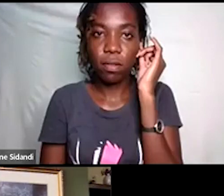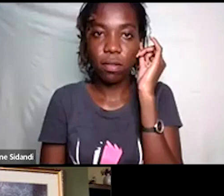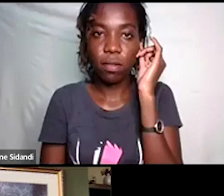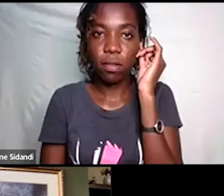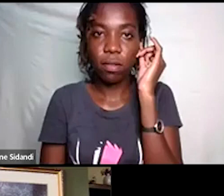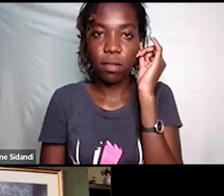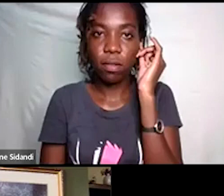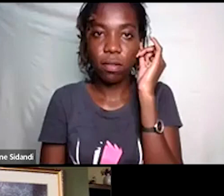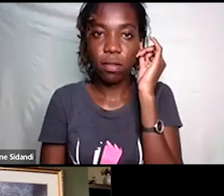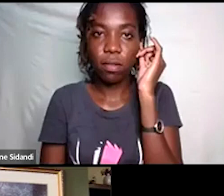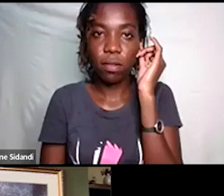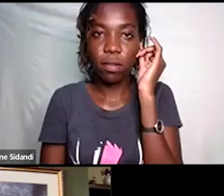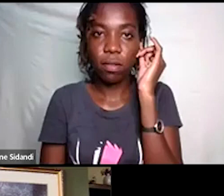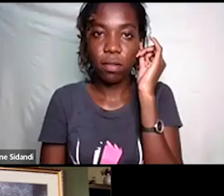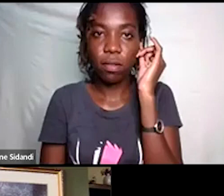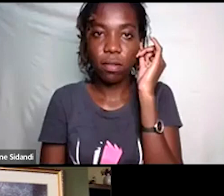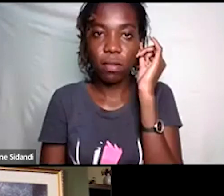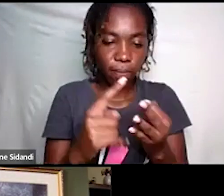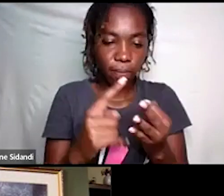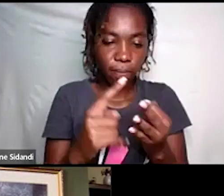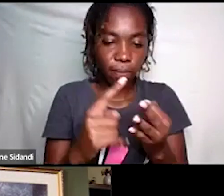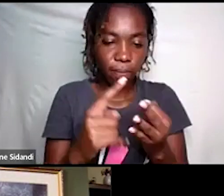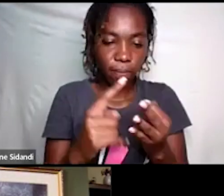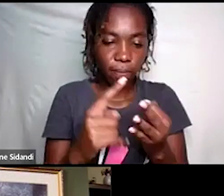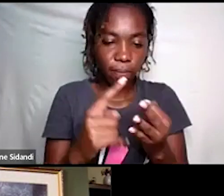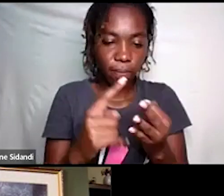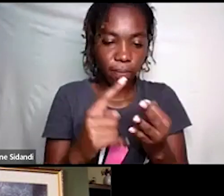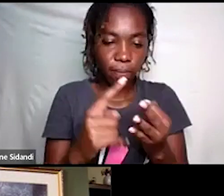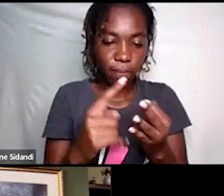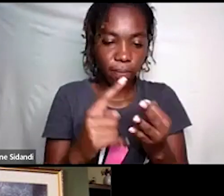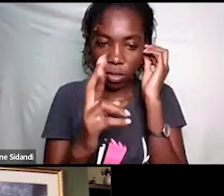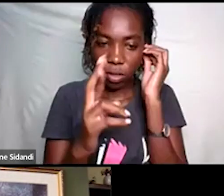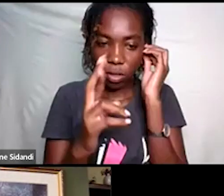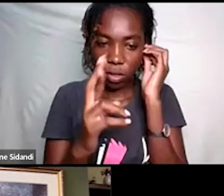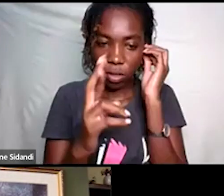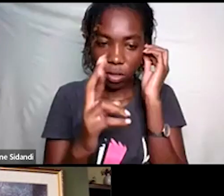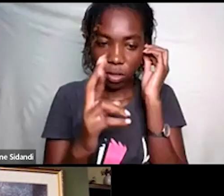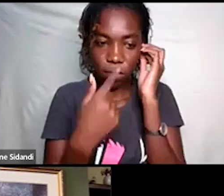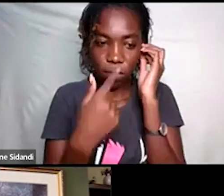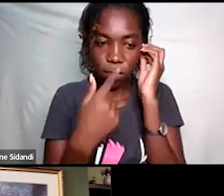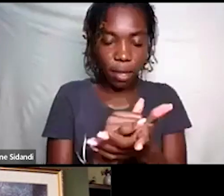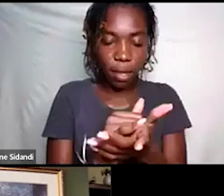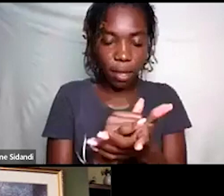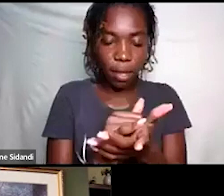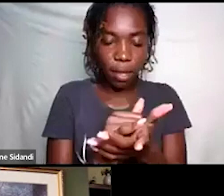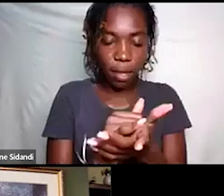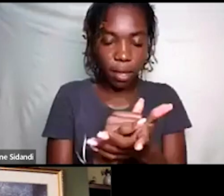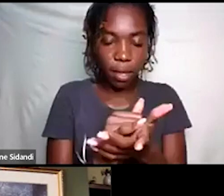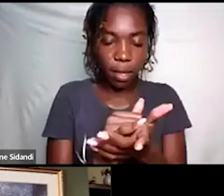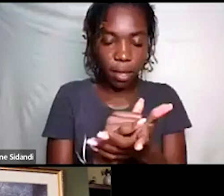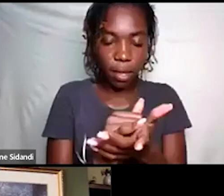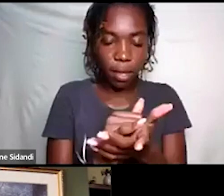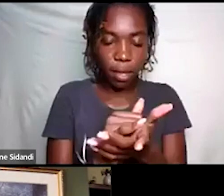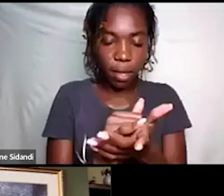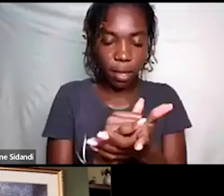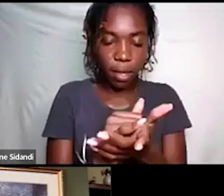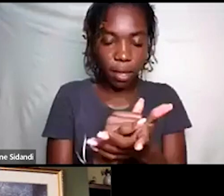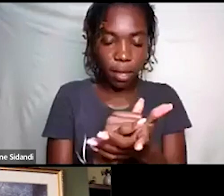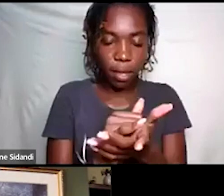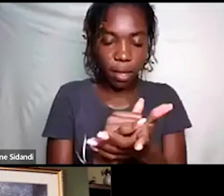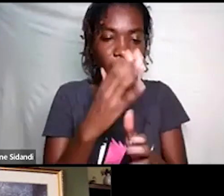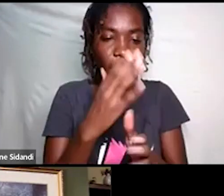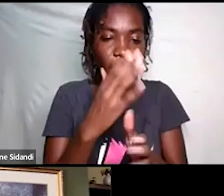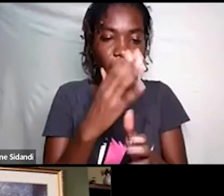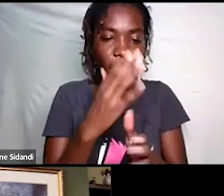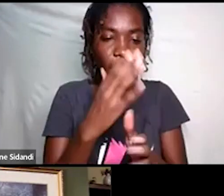relationship, declare, but as you declare, be prepared with plan B. And this will be your survival